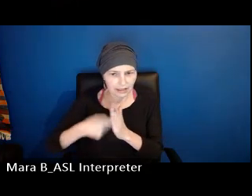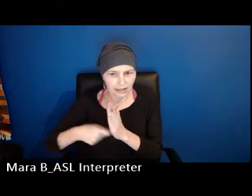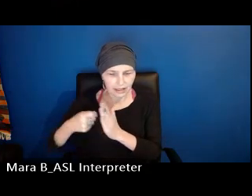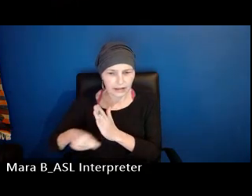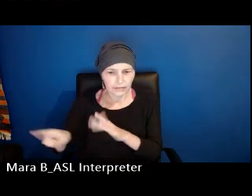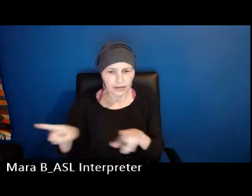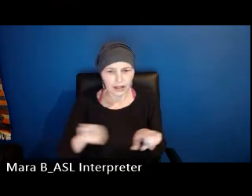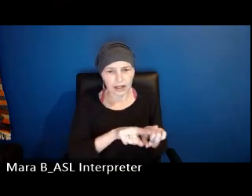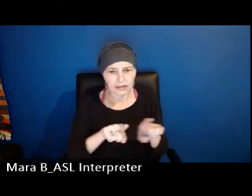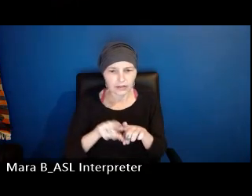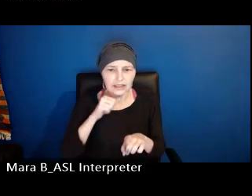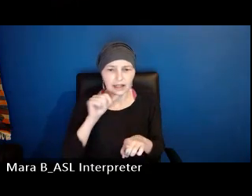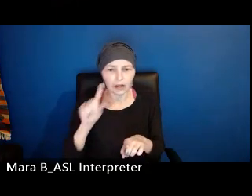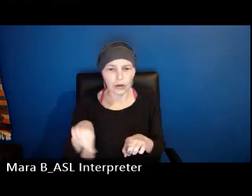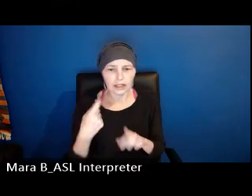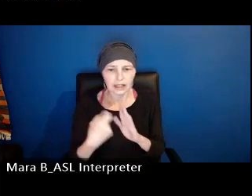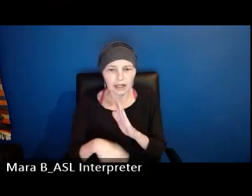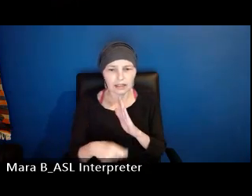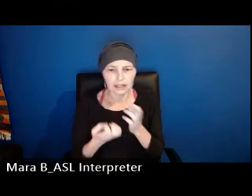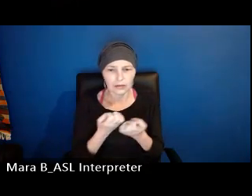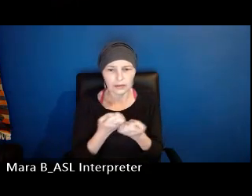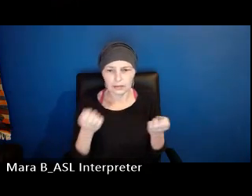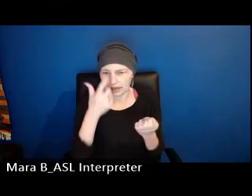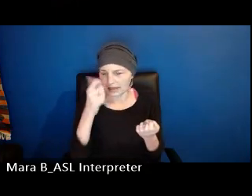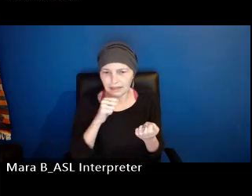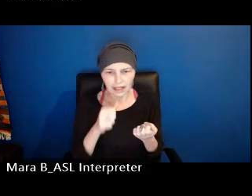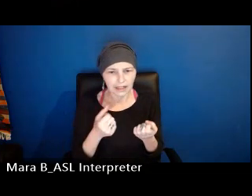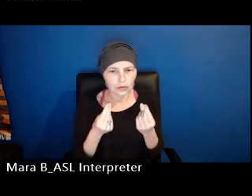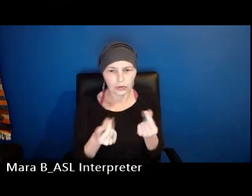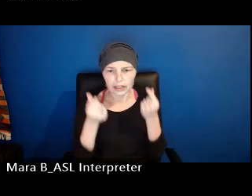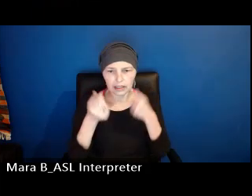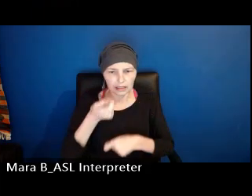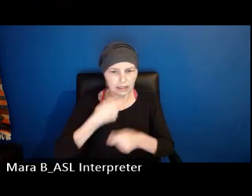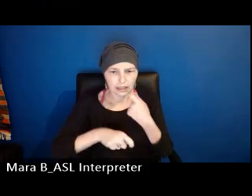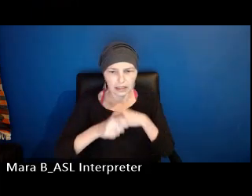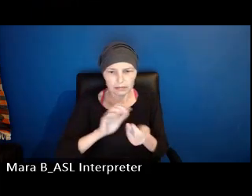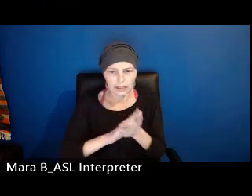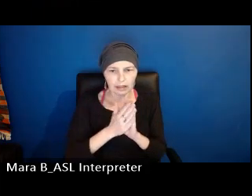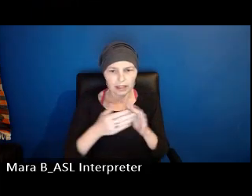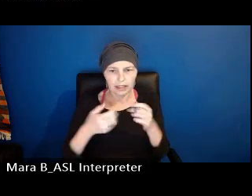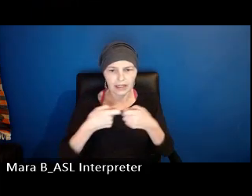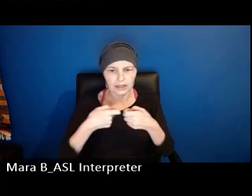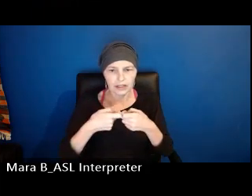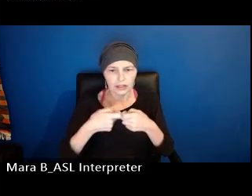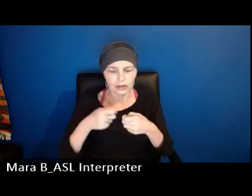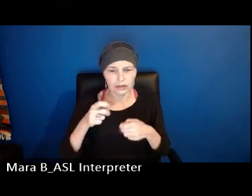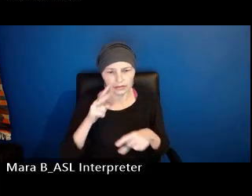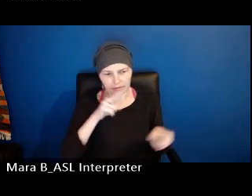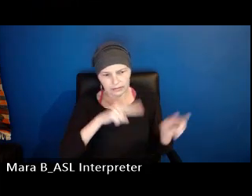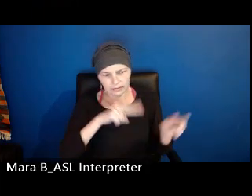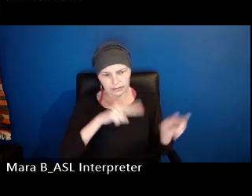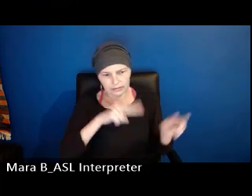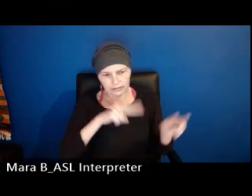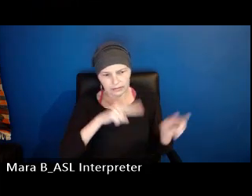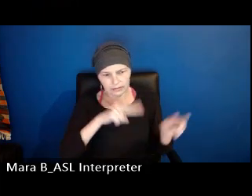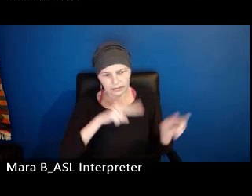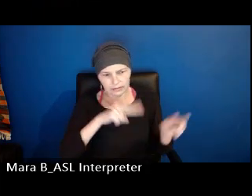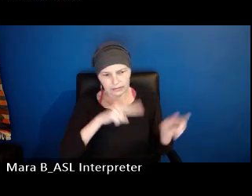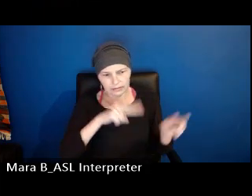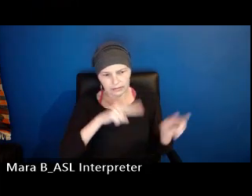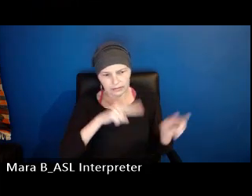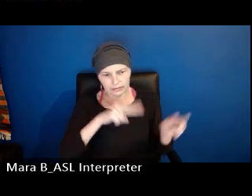cost of equipment because it isn't a quick transition to electric. You actually are looking at homes that are 70 years or older.